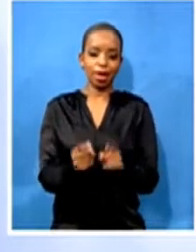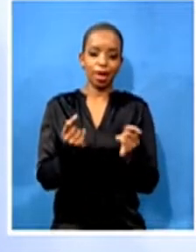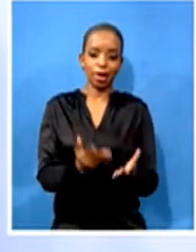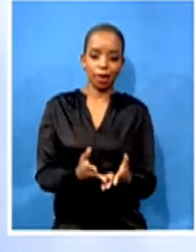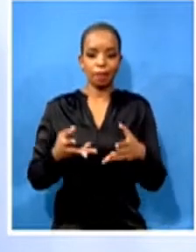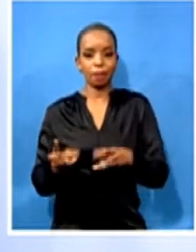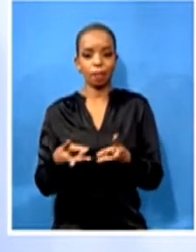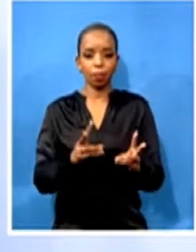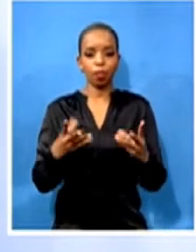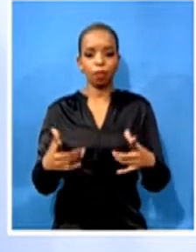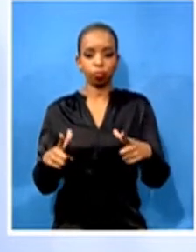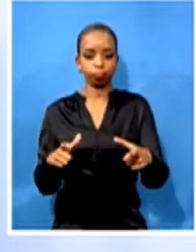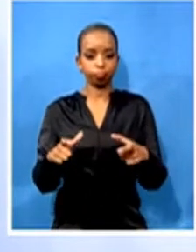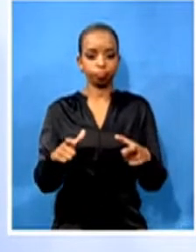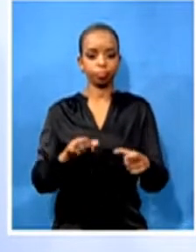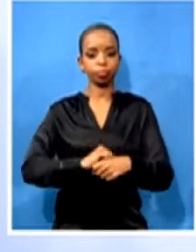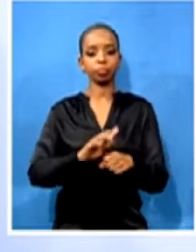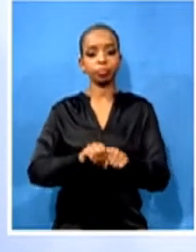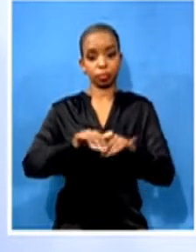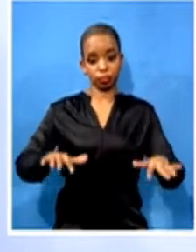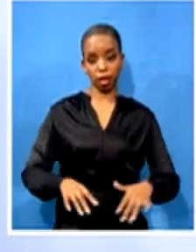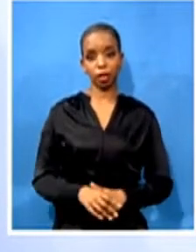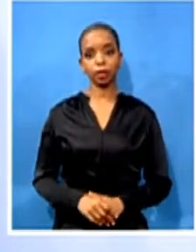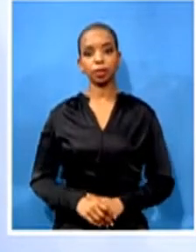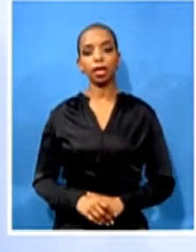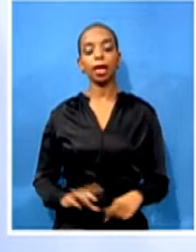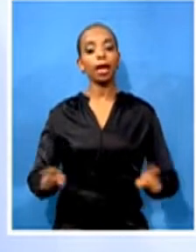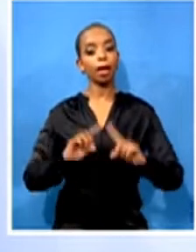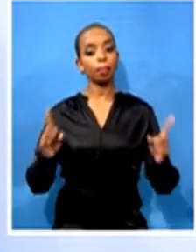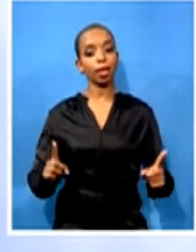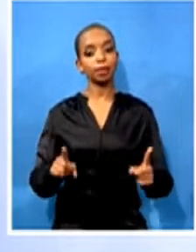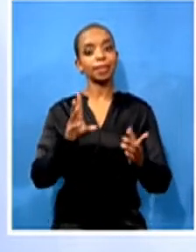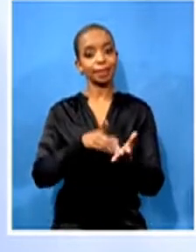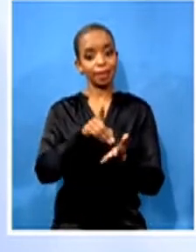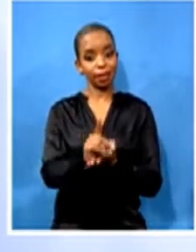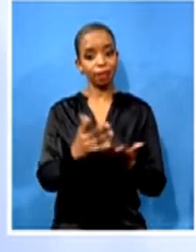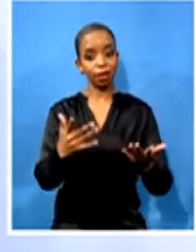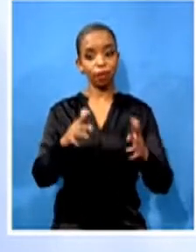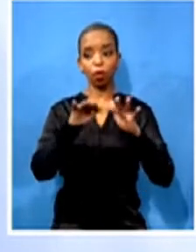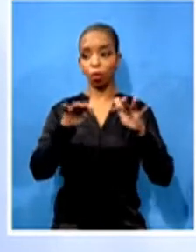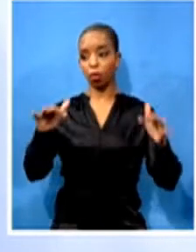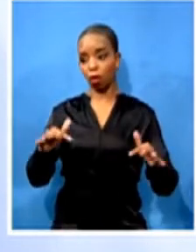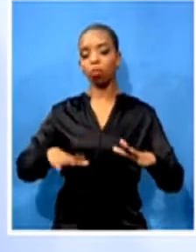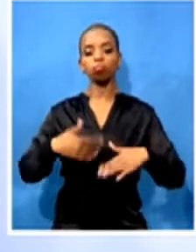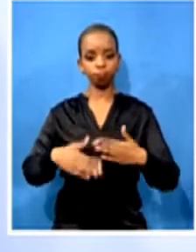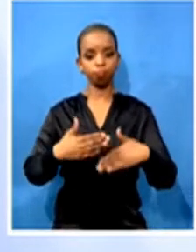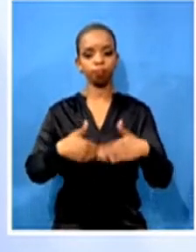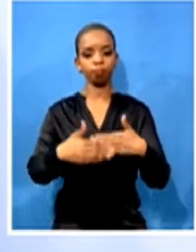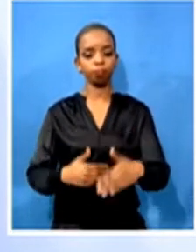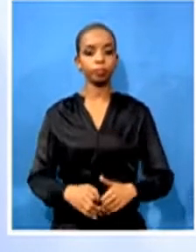without compromising delivery of critical public services. It is therefore fitting that we celebrate this